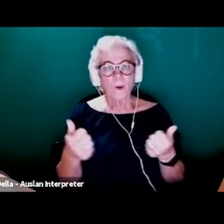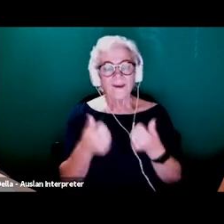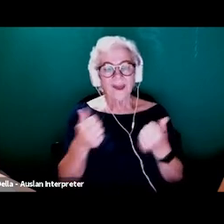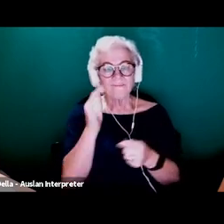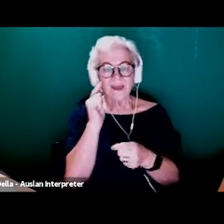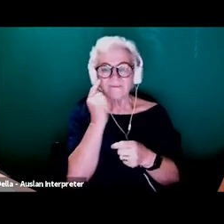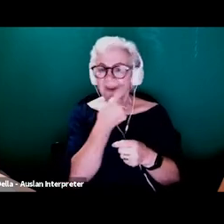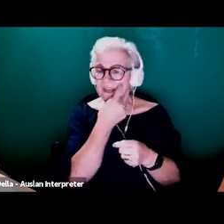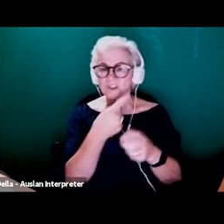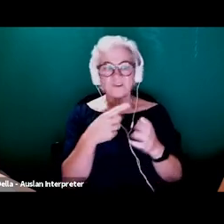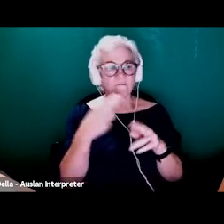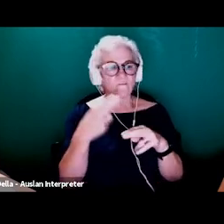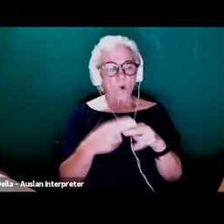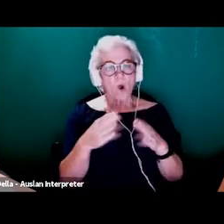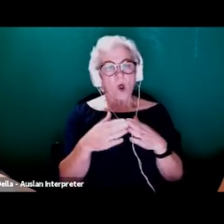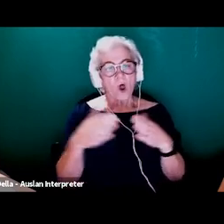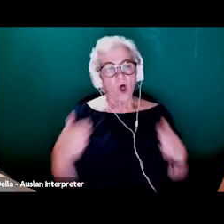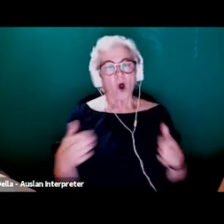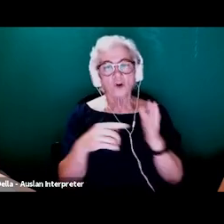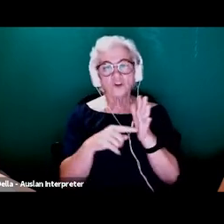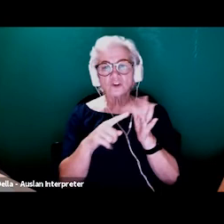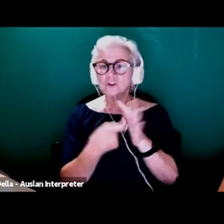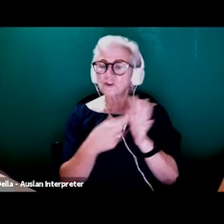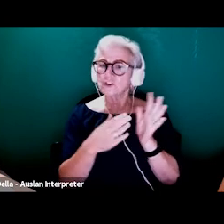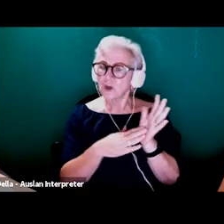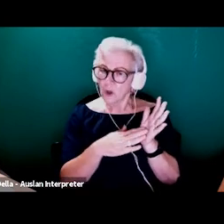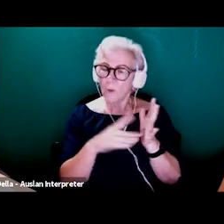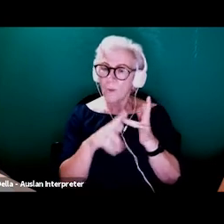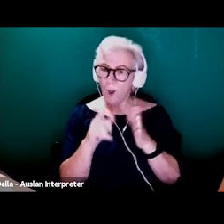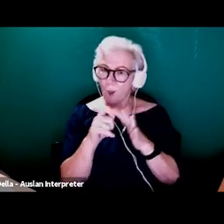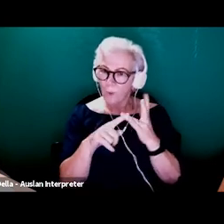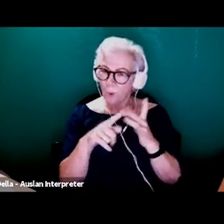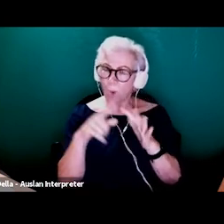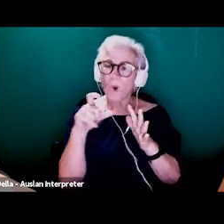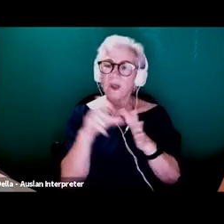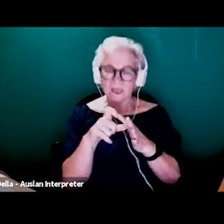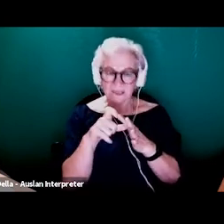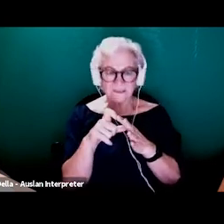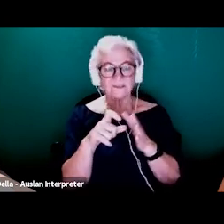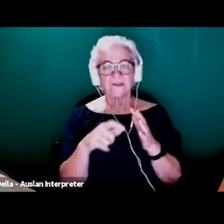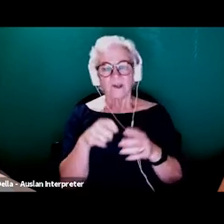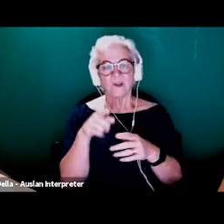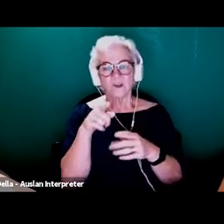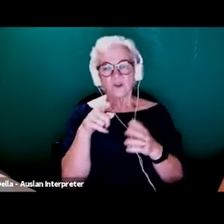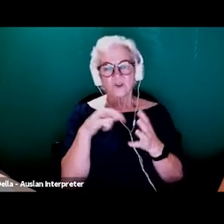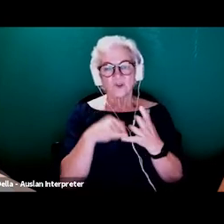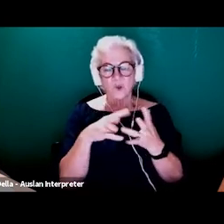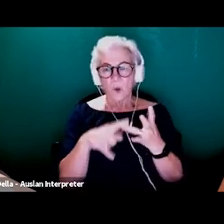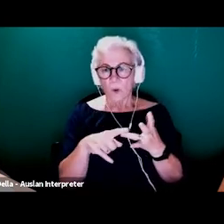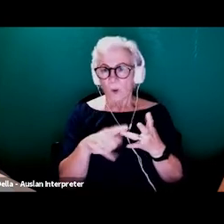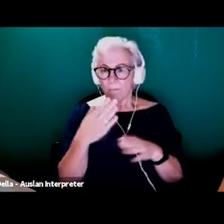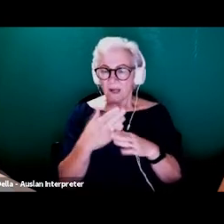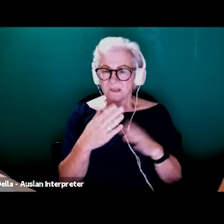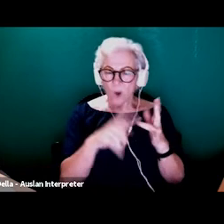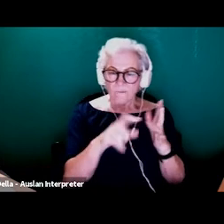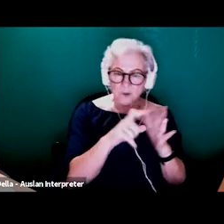about the drivers of long-term prescribed opioid use, dependence, overdose, and other harms. Most of the data that we have available